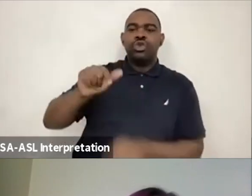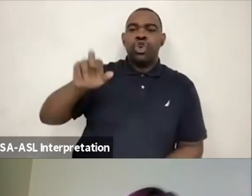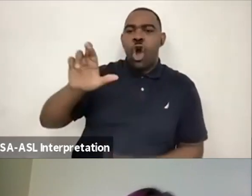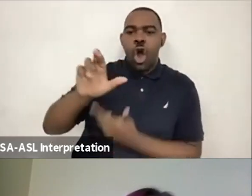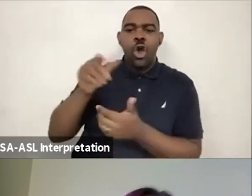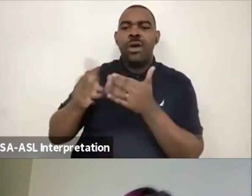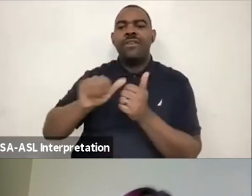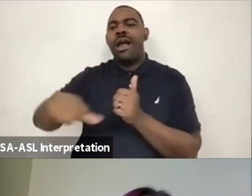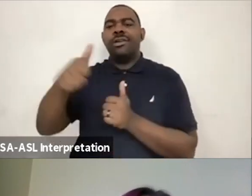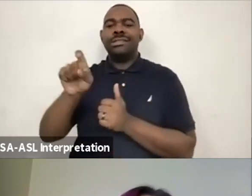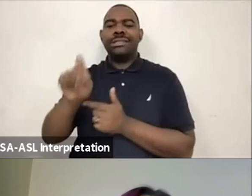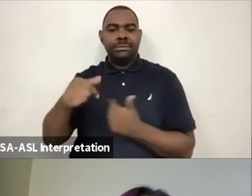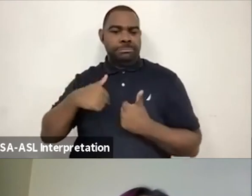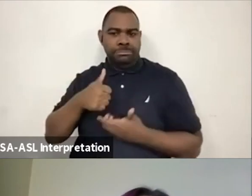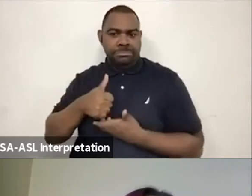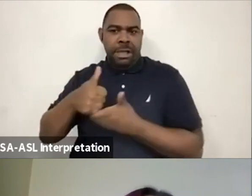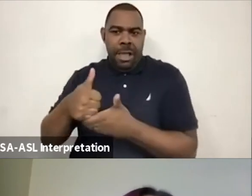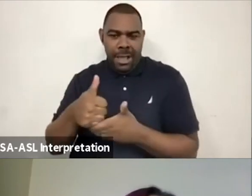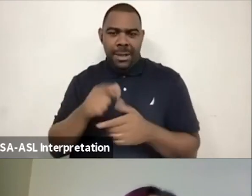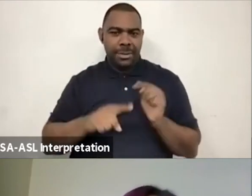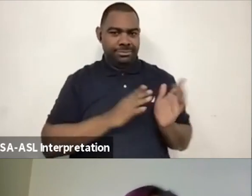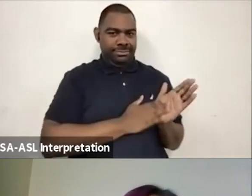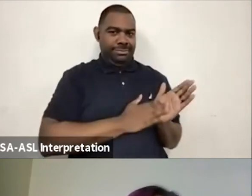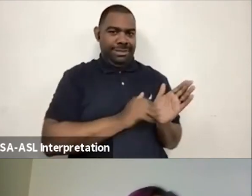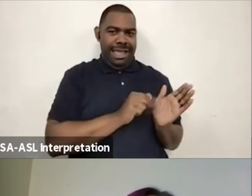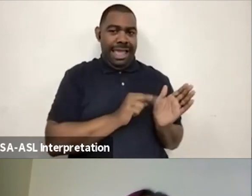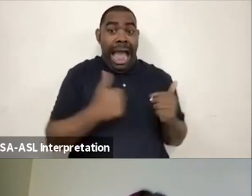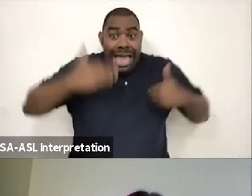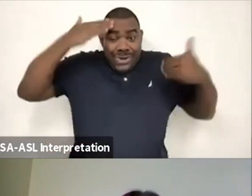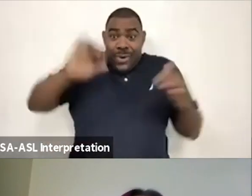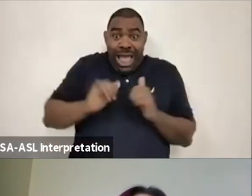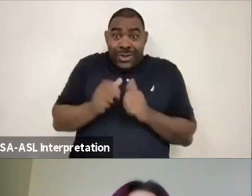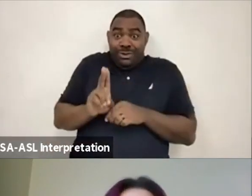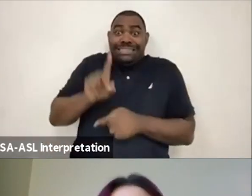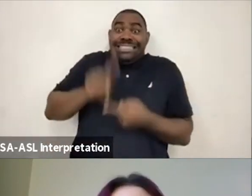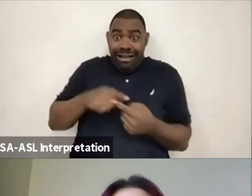might need. So, hey, I didn't know how to use it until I did. So.